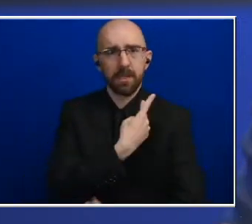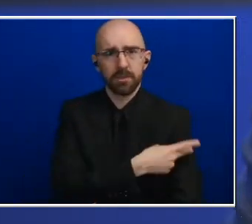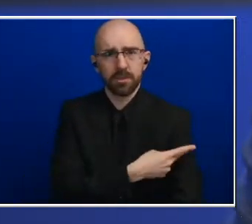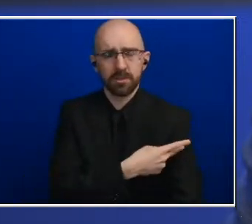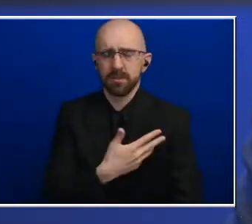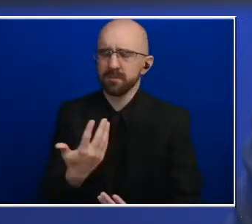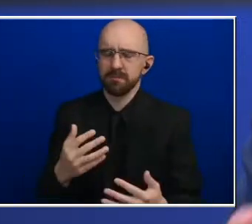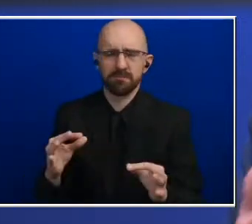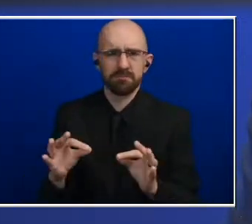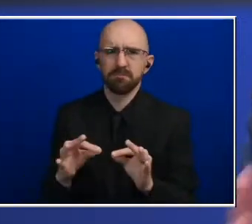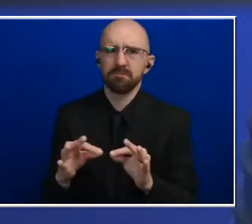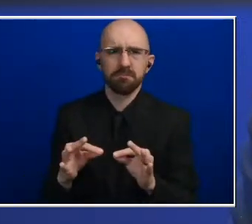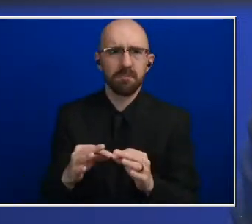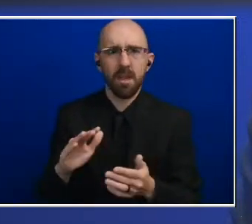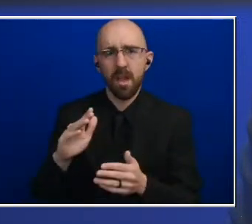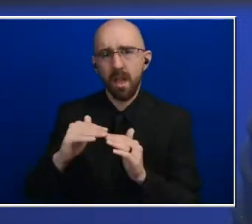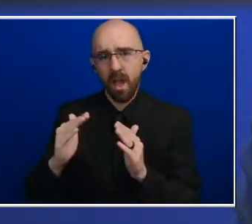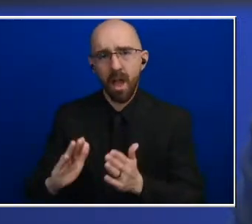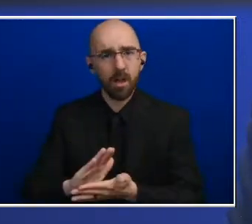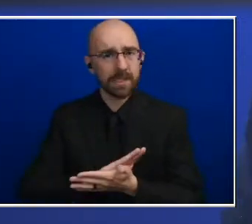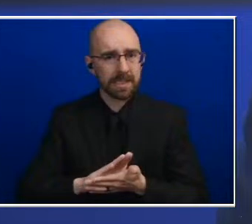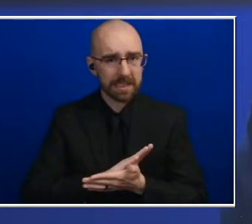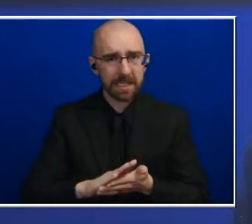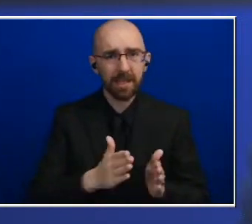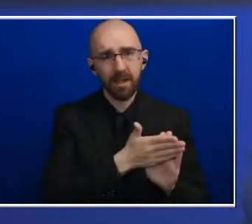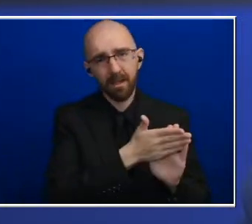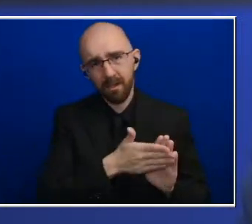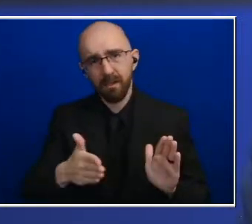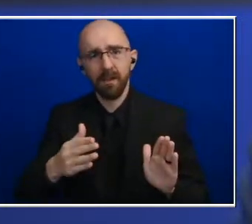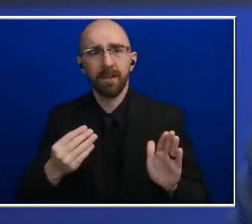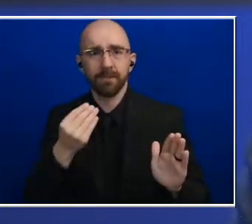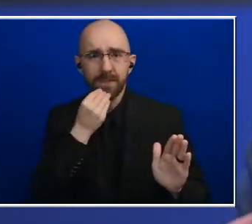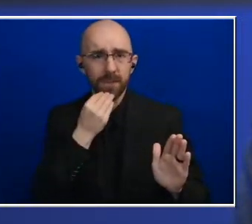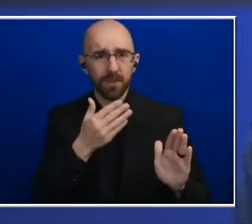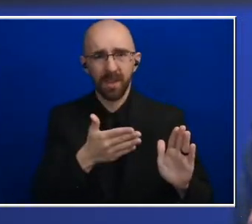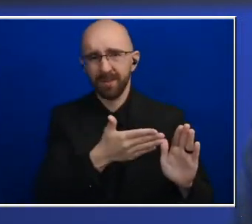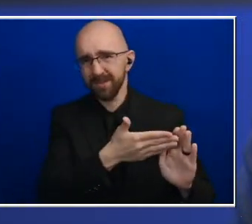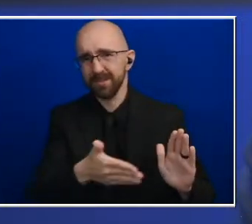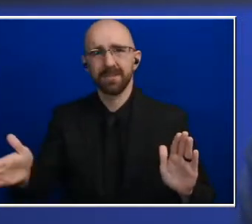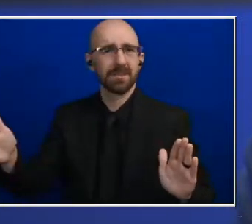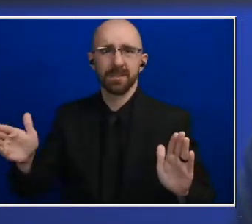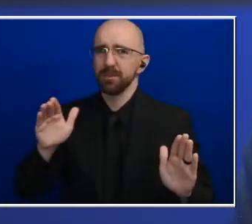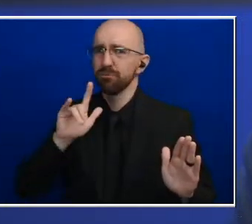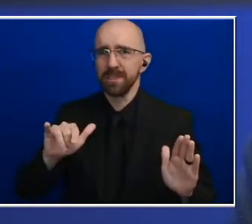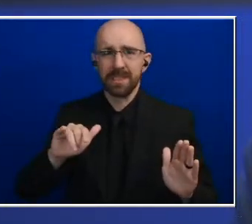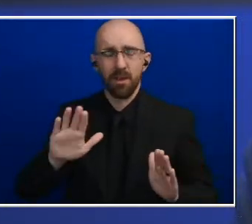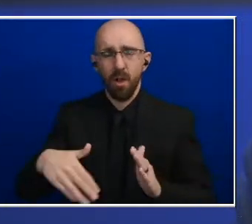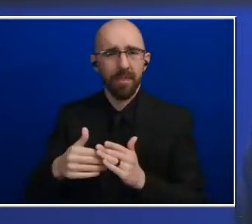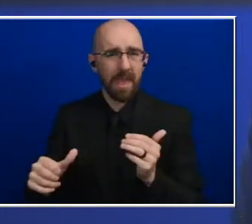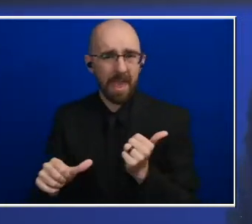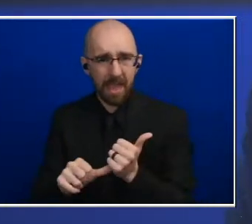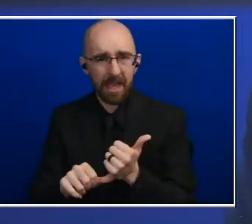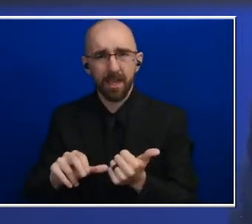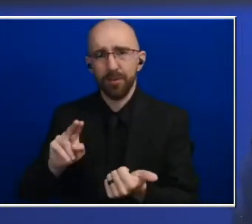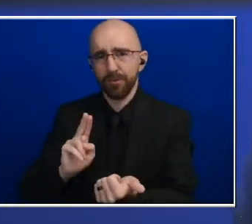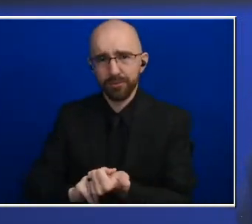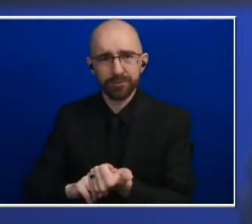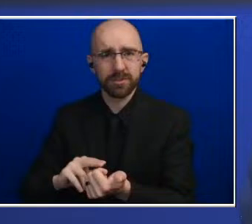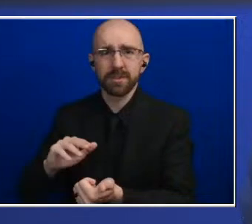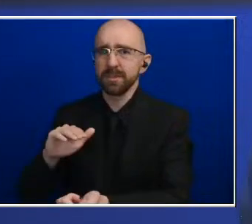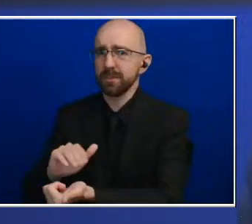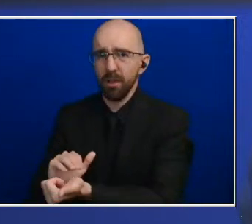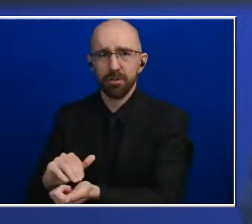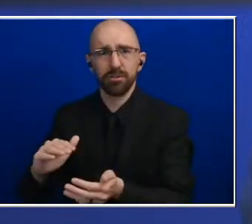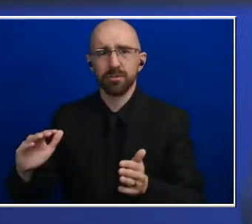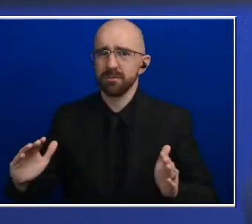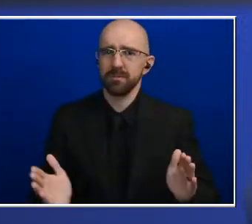house cleaning to food. I mean, across the board, of course, all the aides and the nurses and the doctors.